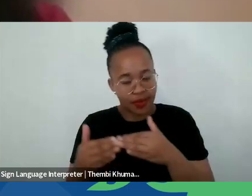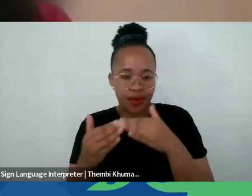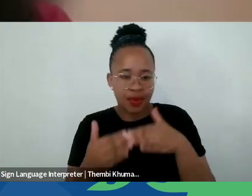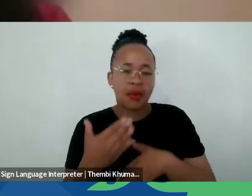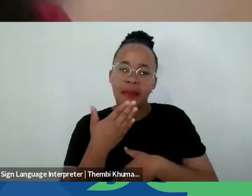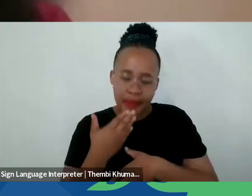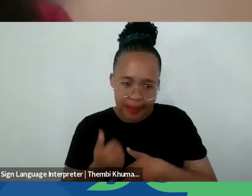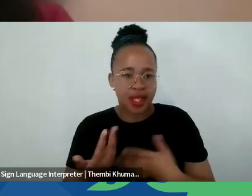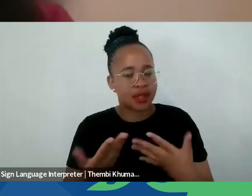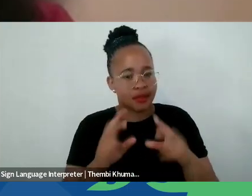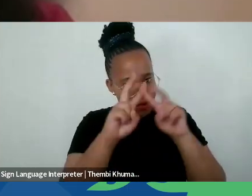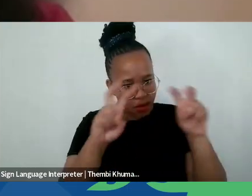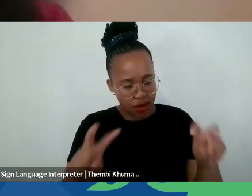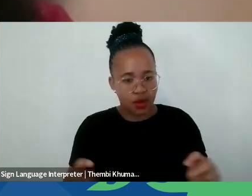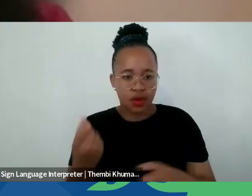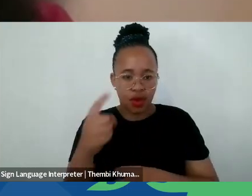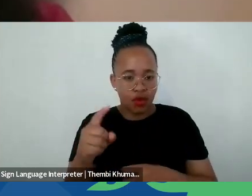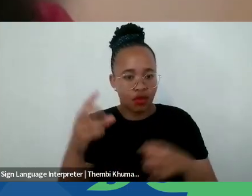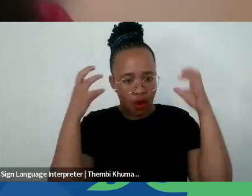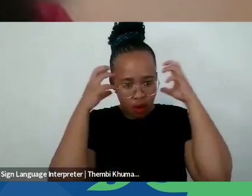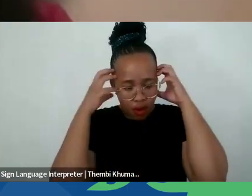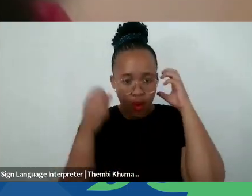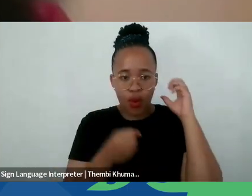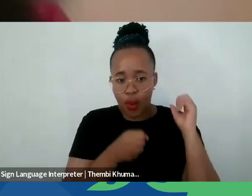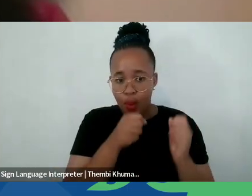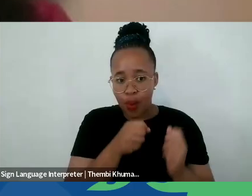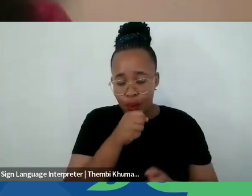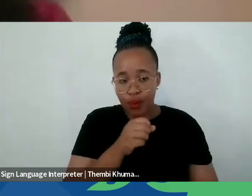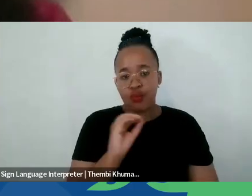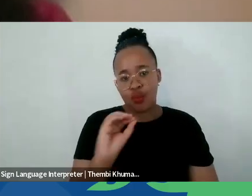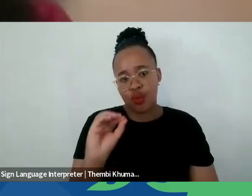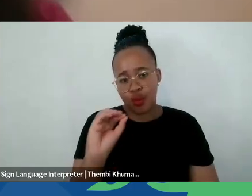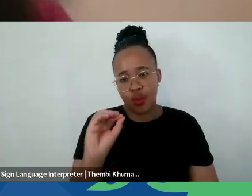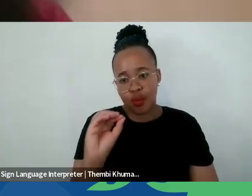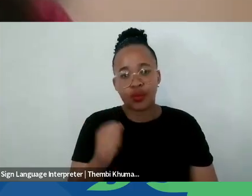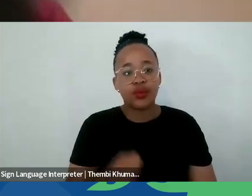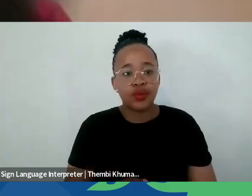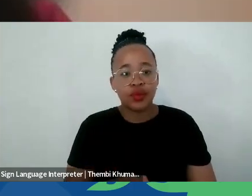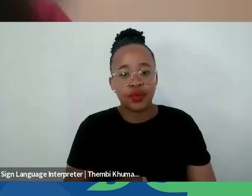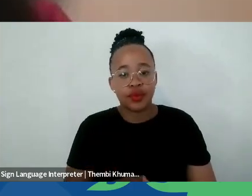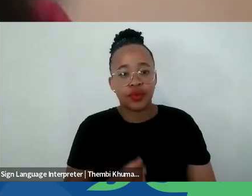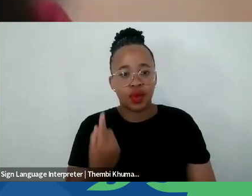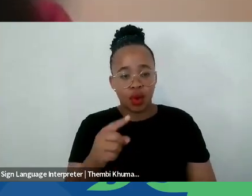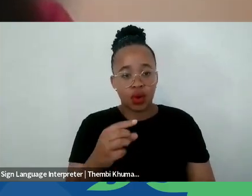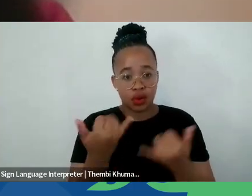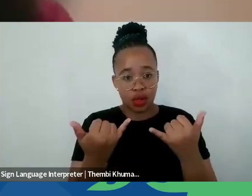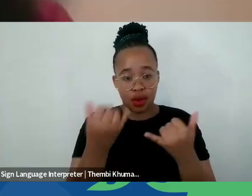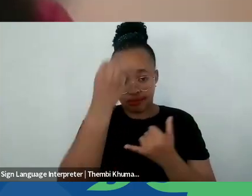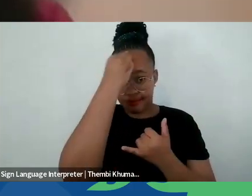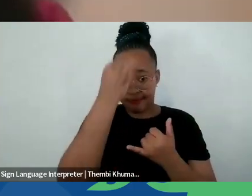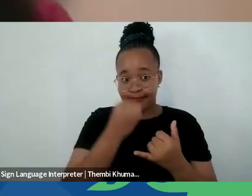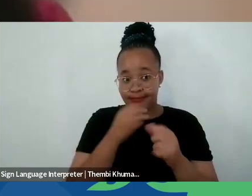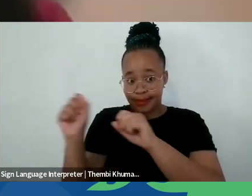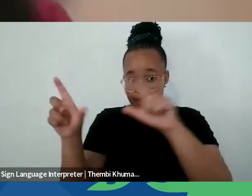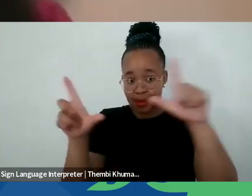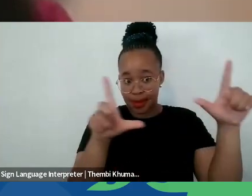look for the podcast that is available. And there is a screen right now that has a QR code to show you how to